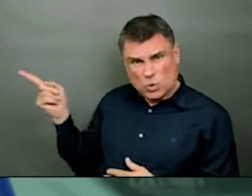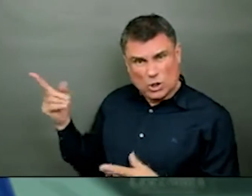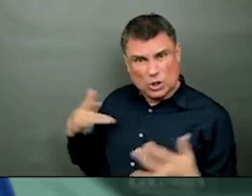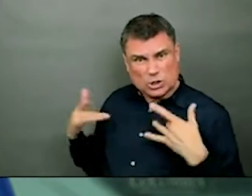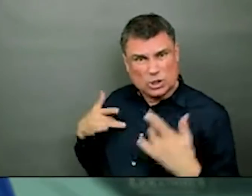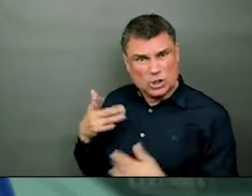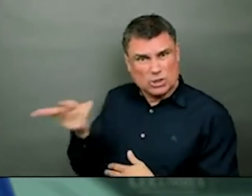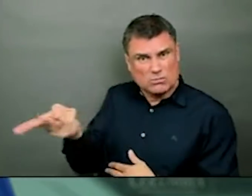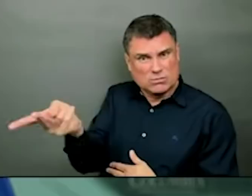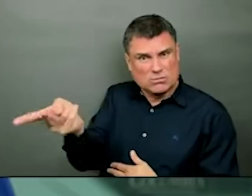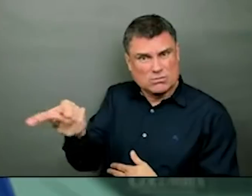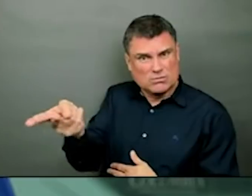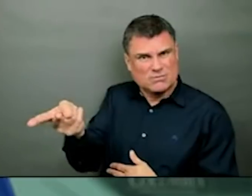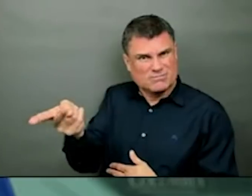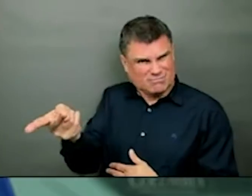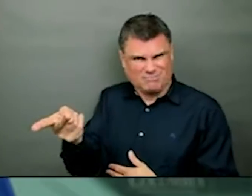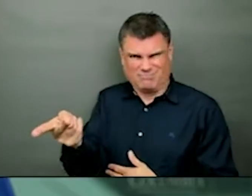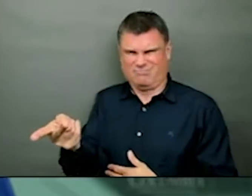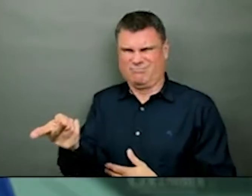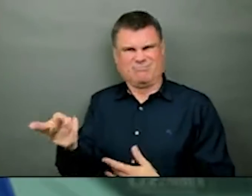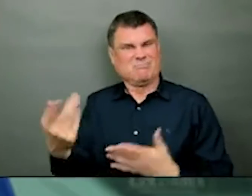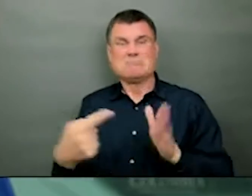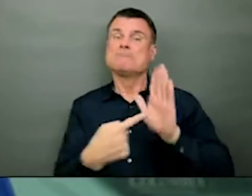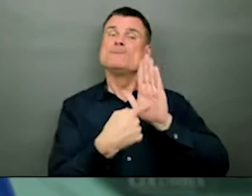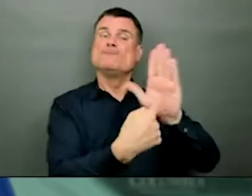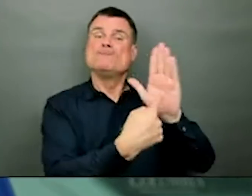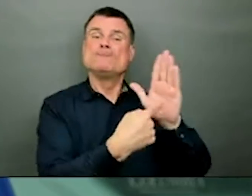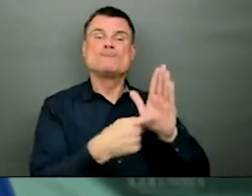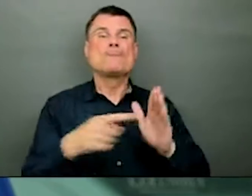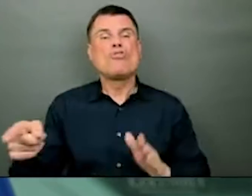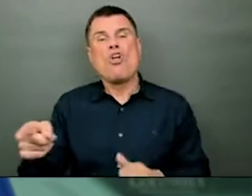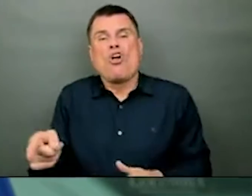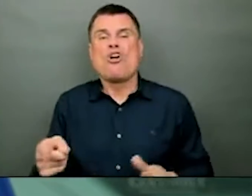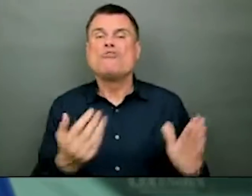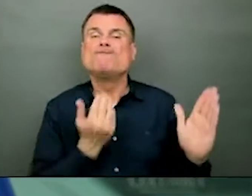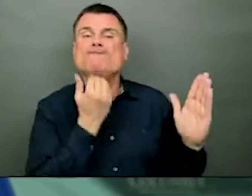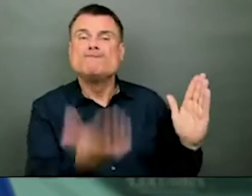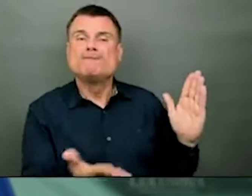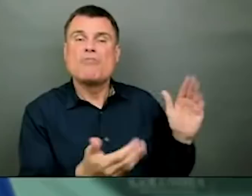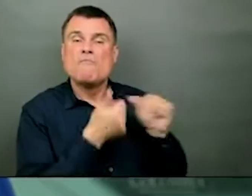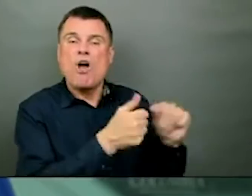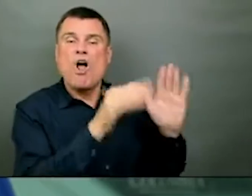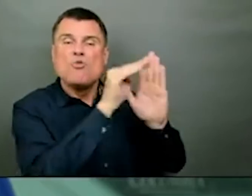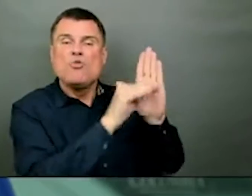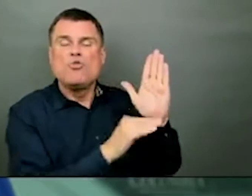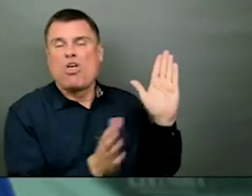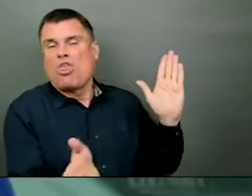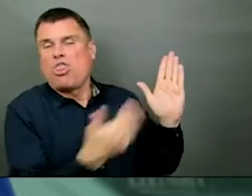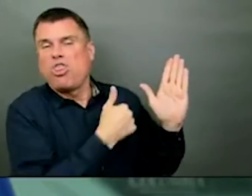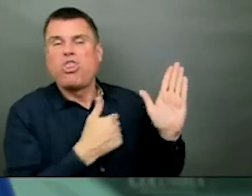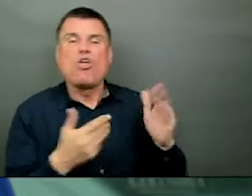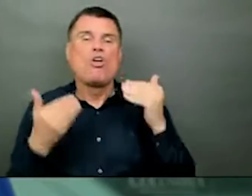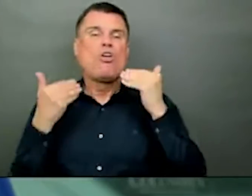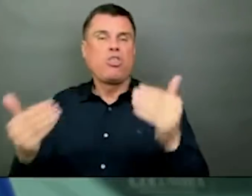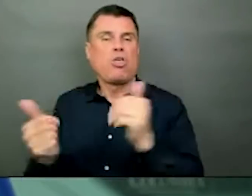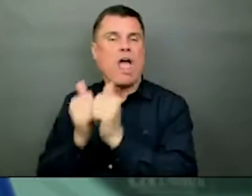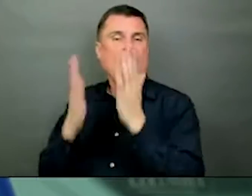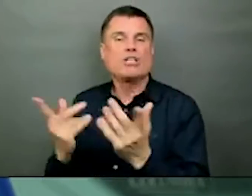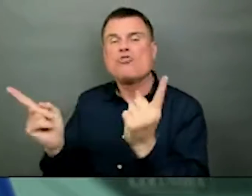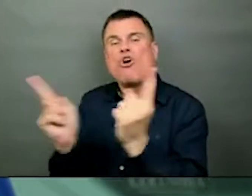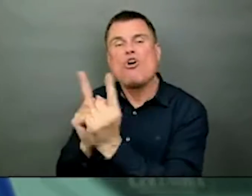to go break the rules too? Oh, I don't think the latter is the case. I think